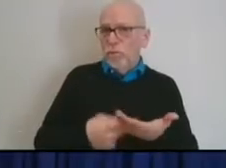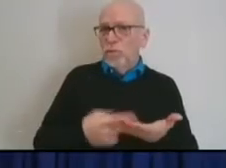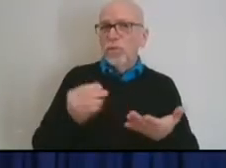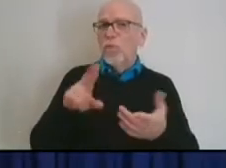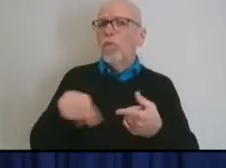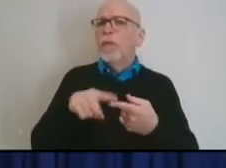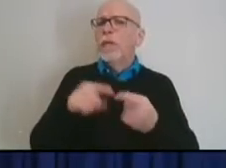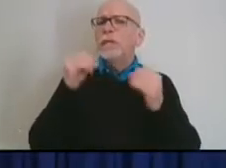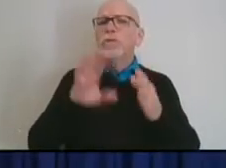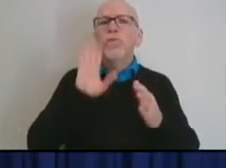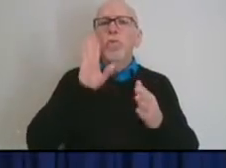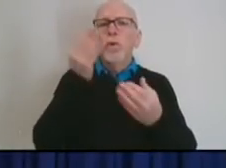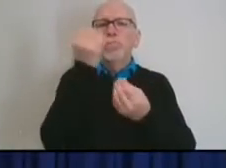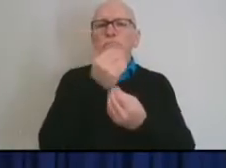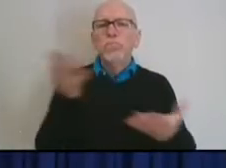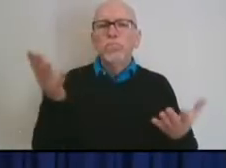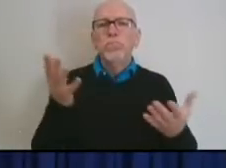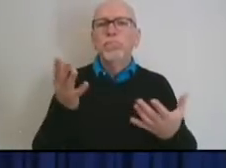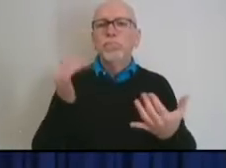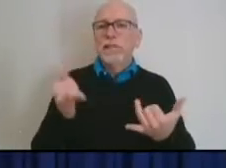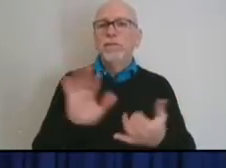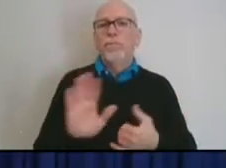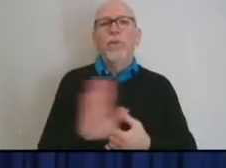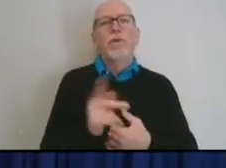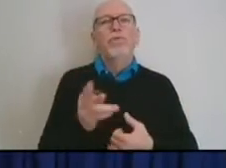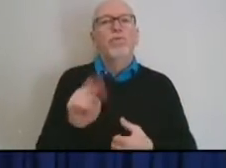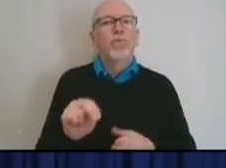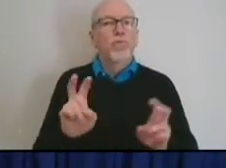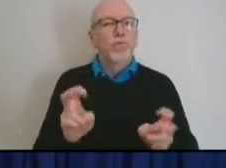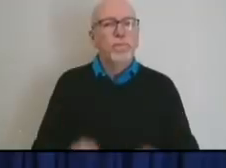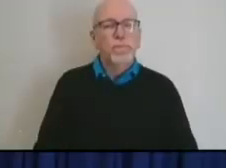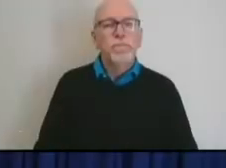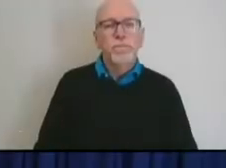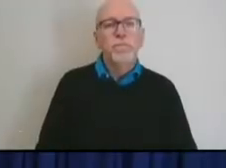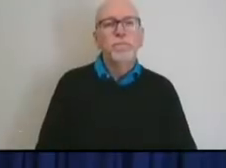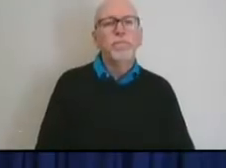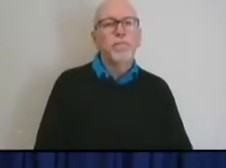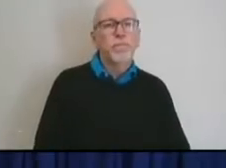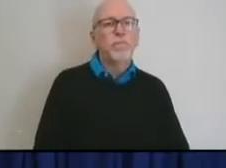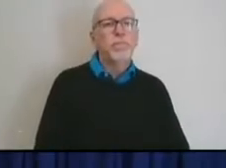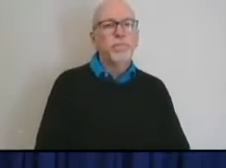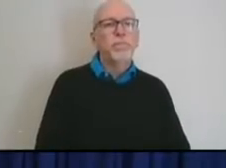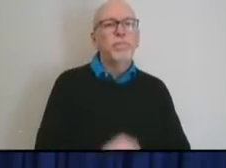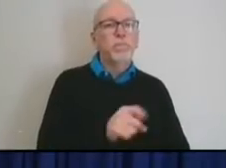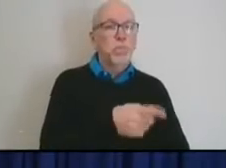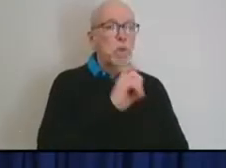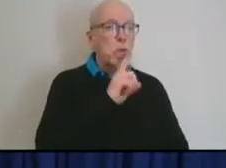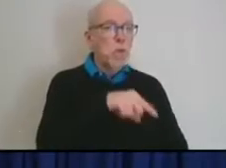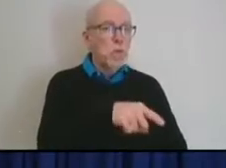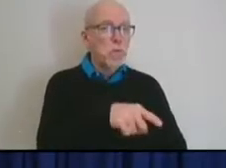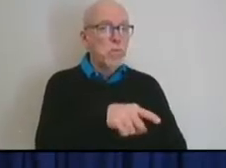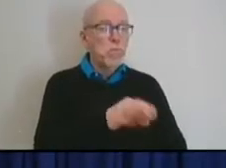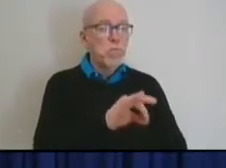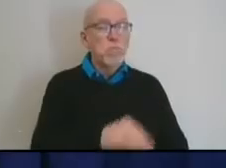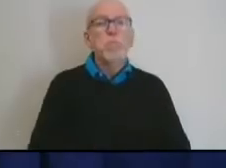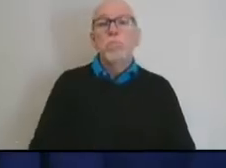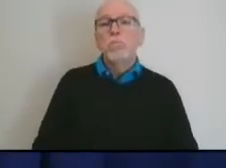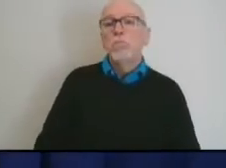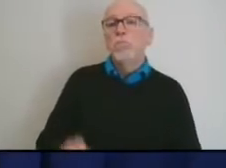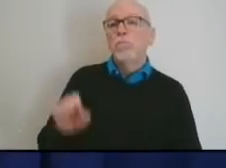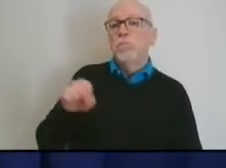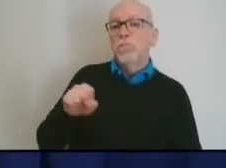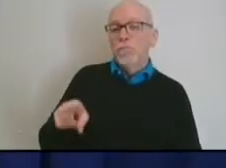be notified that they'll be eligible? Yep. You want to take? The home band? Yes, sir. Sure. Yep.